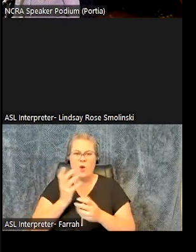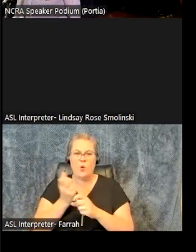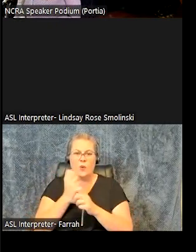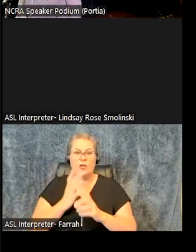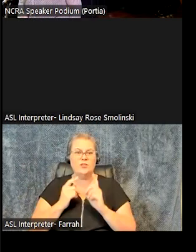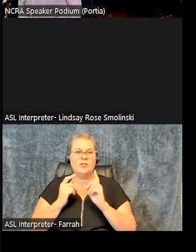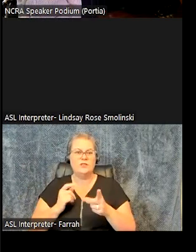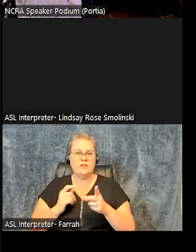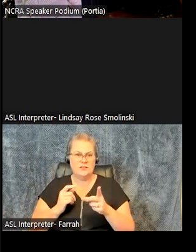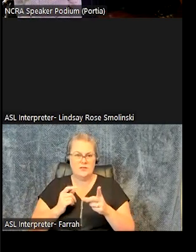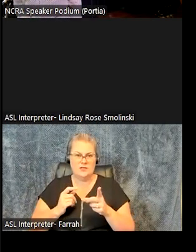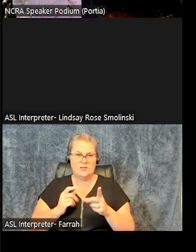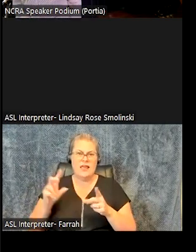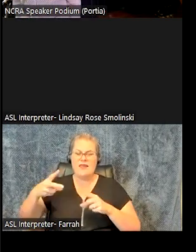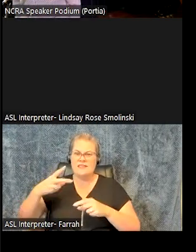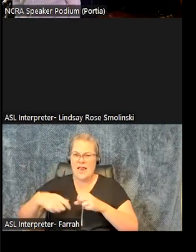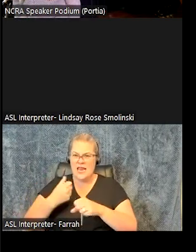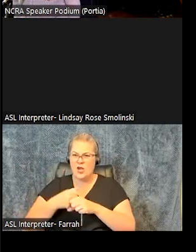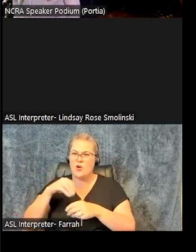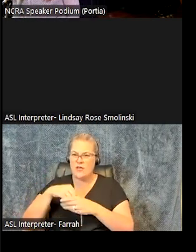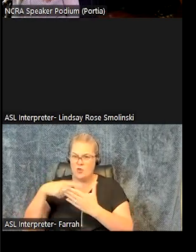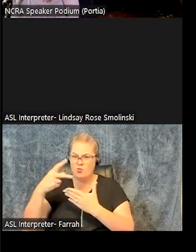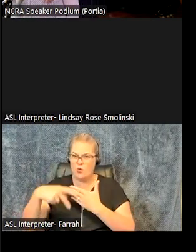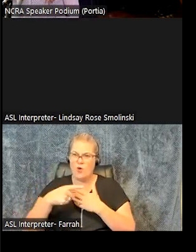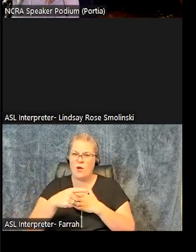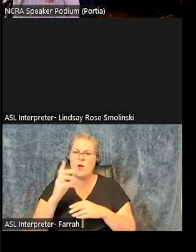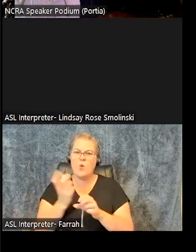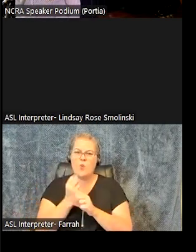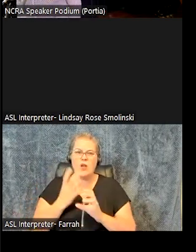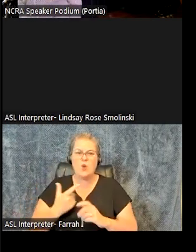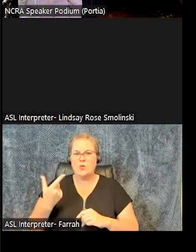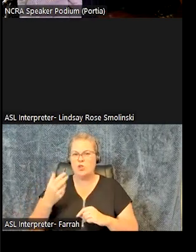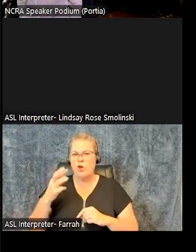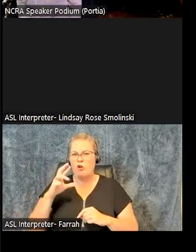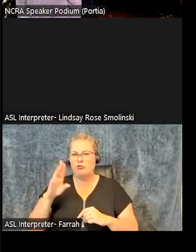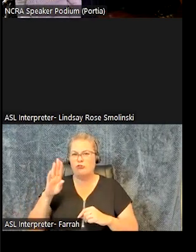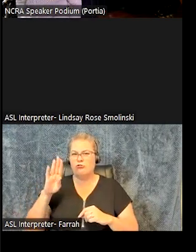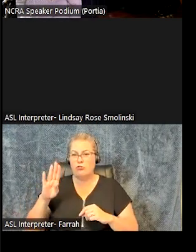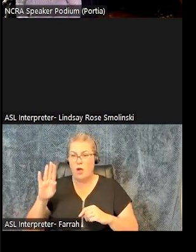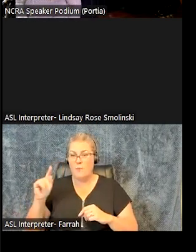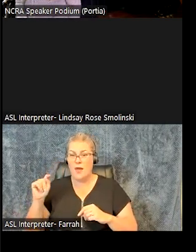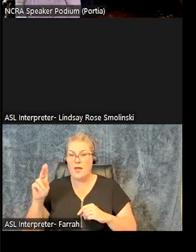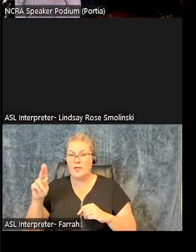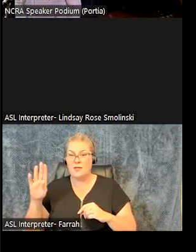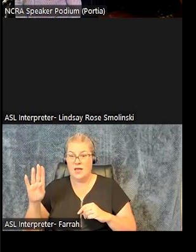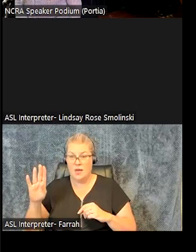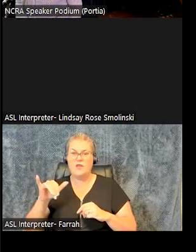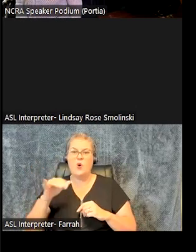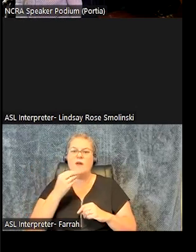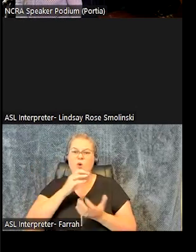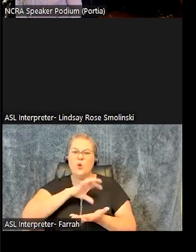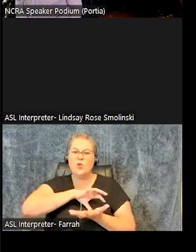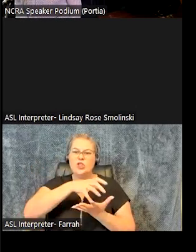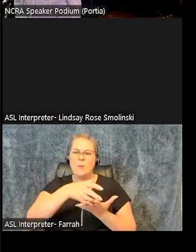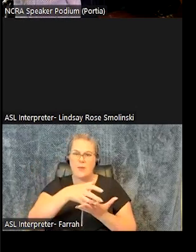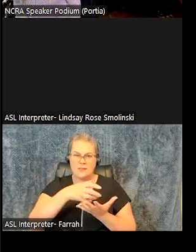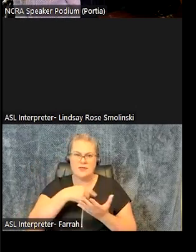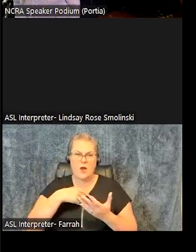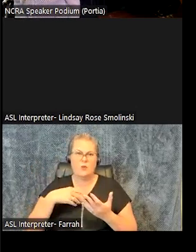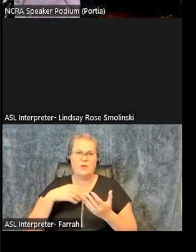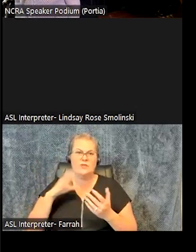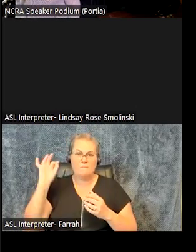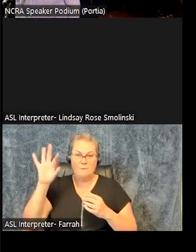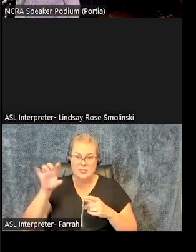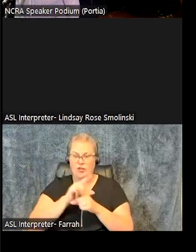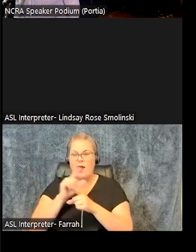the second year into the program. The winner was Grub Tubs. So there was a food surplus that was pitched as a material that